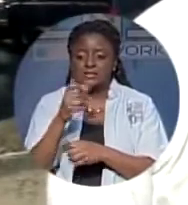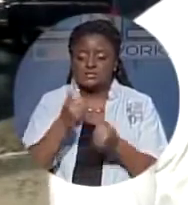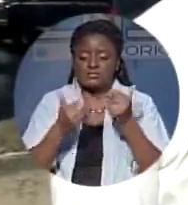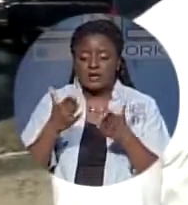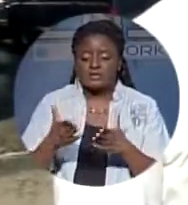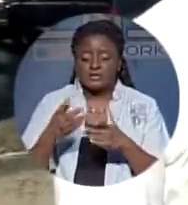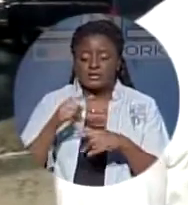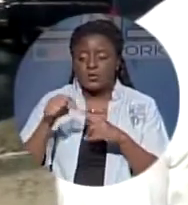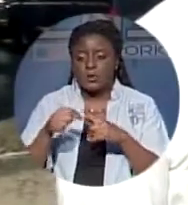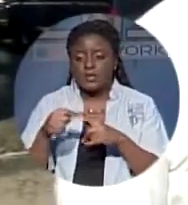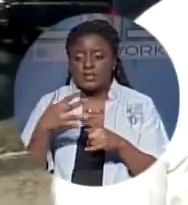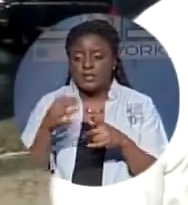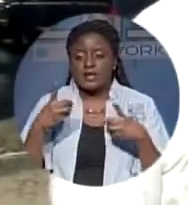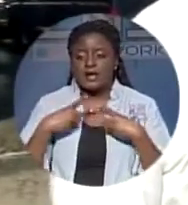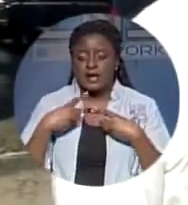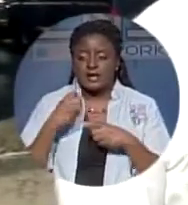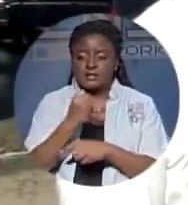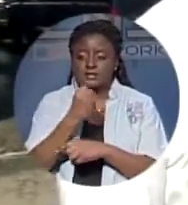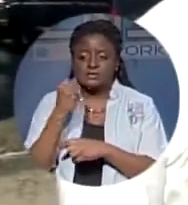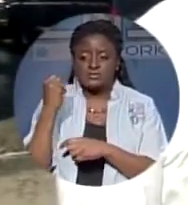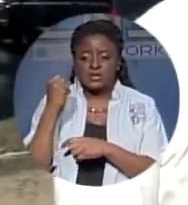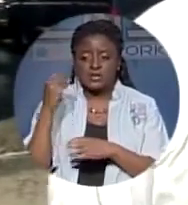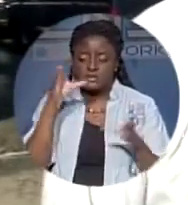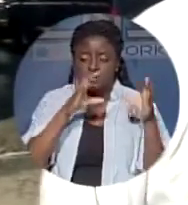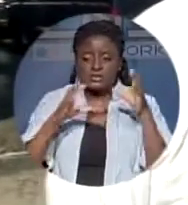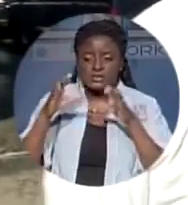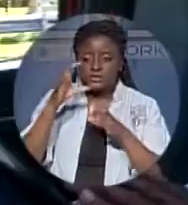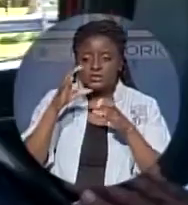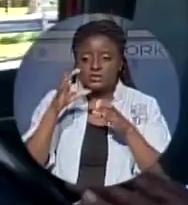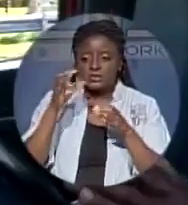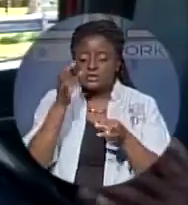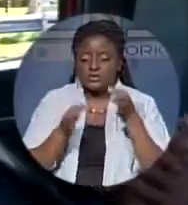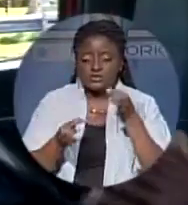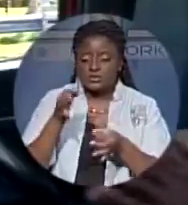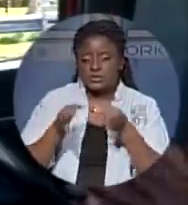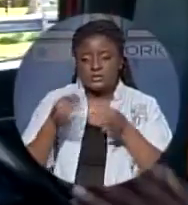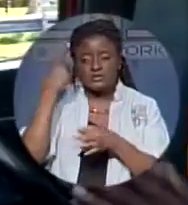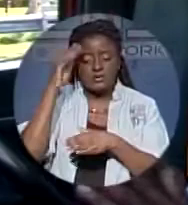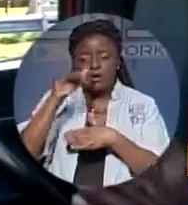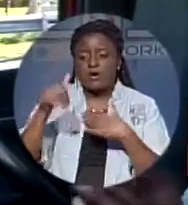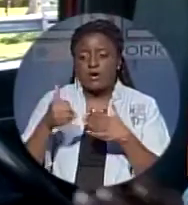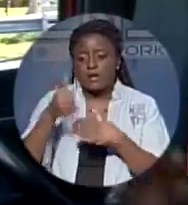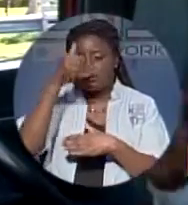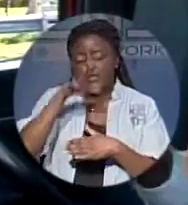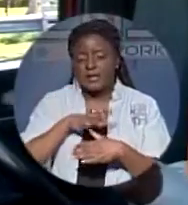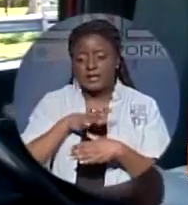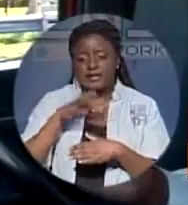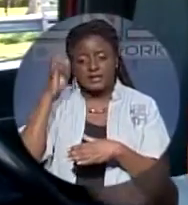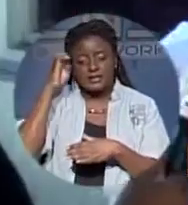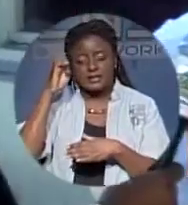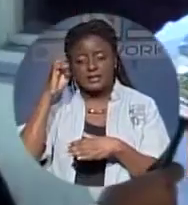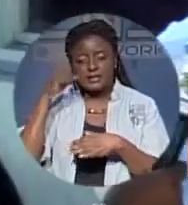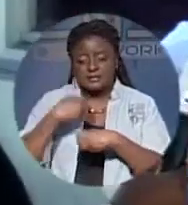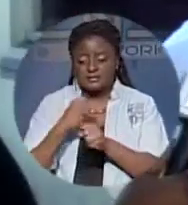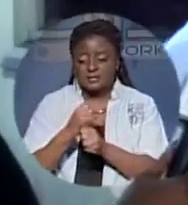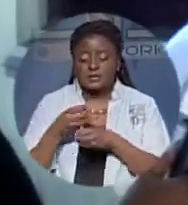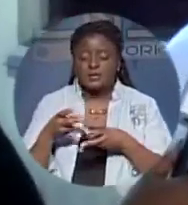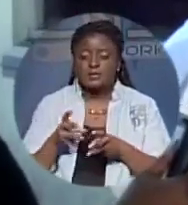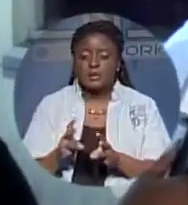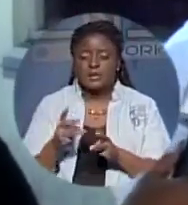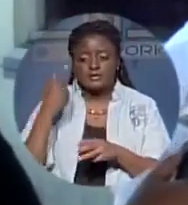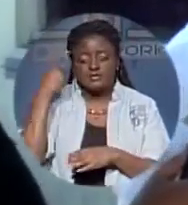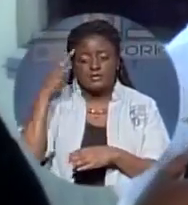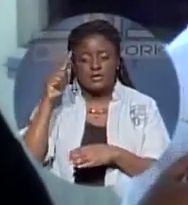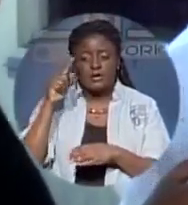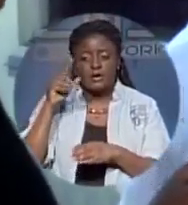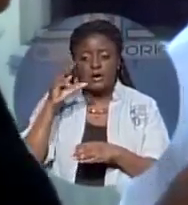and seeking justice for all mankind. And he'd done wonderful things for the cab drivers. He paved the way. He was a good leader